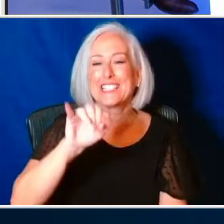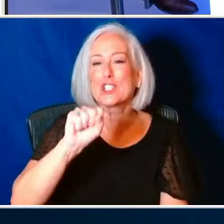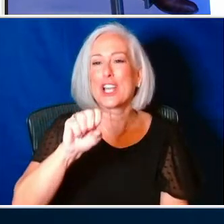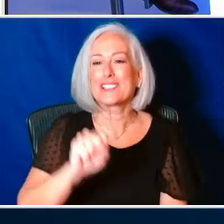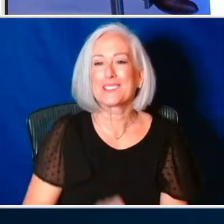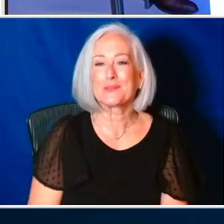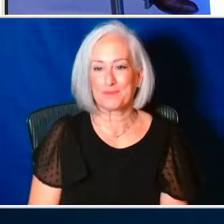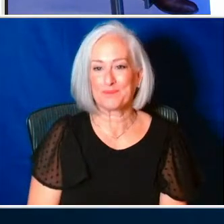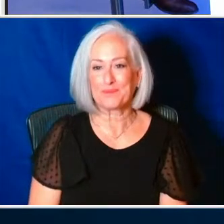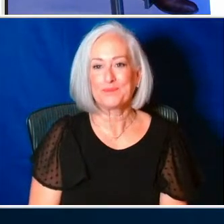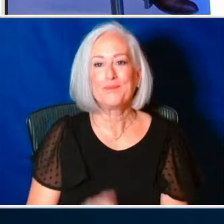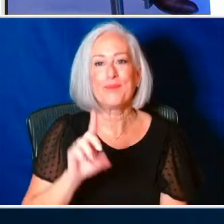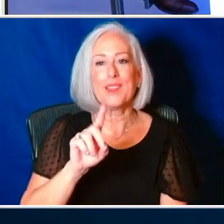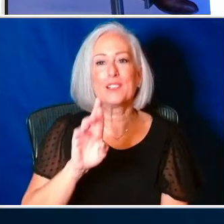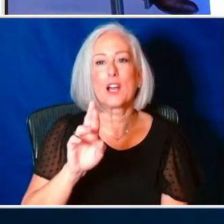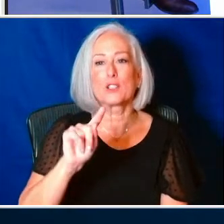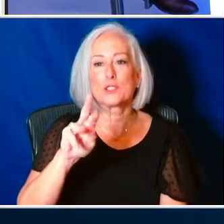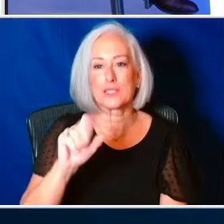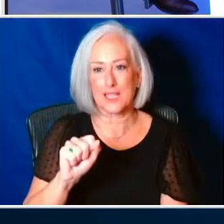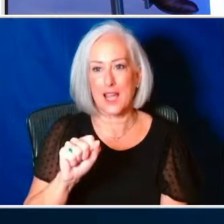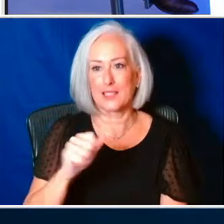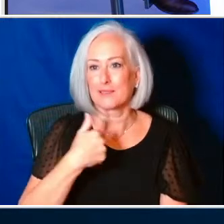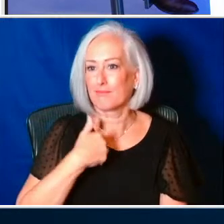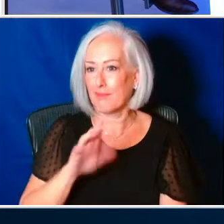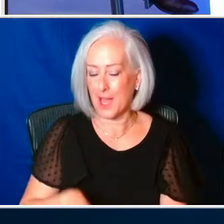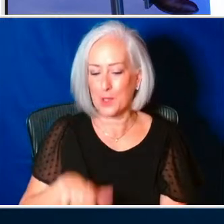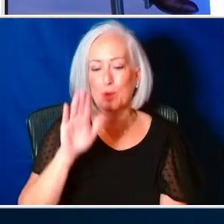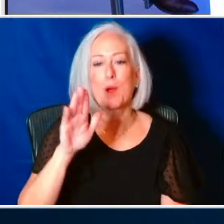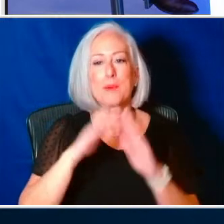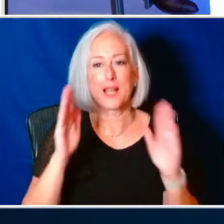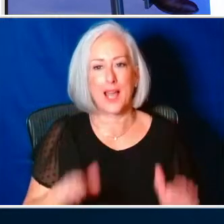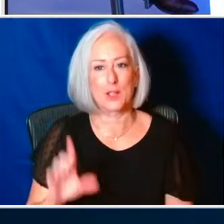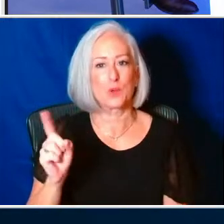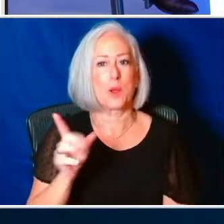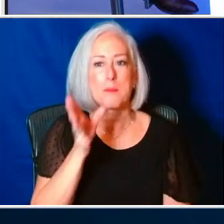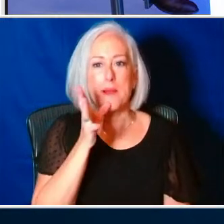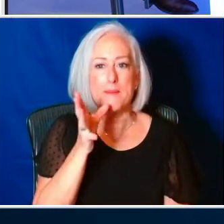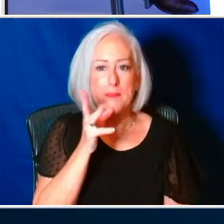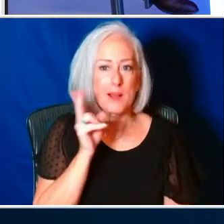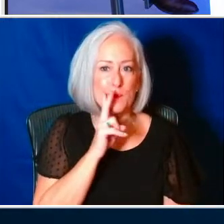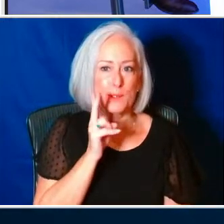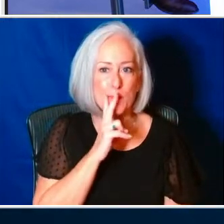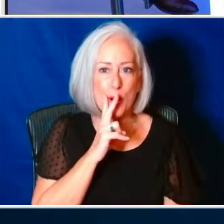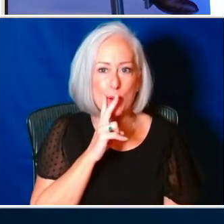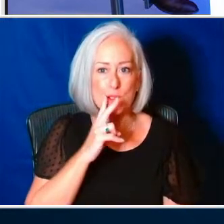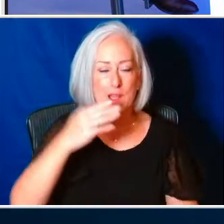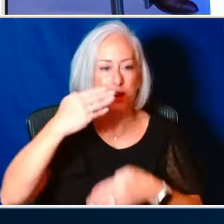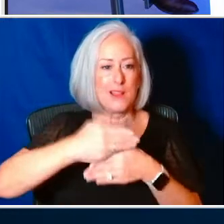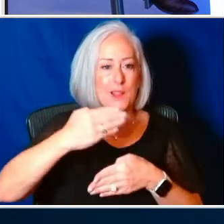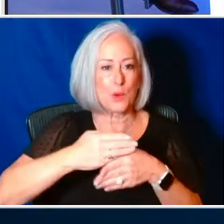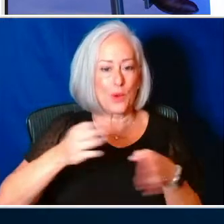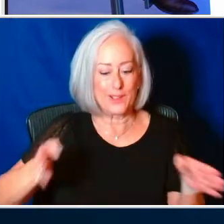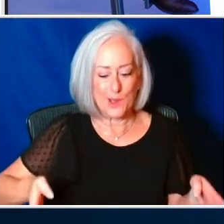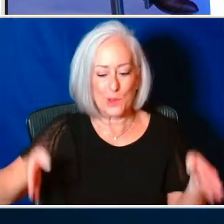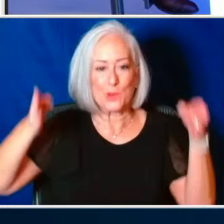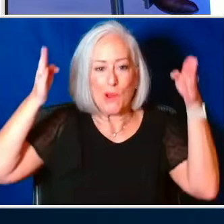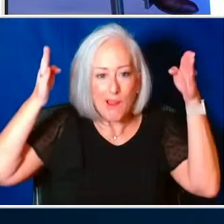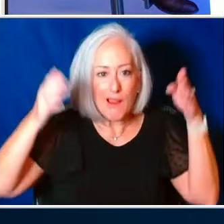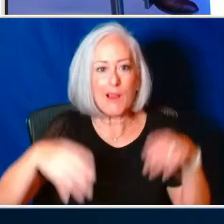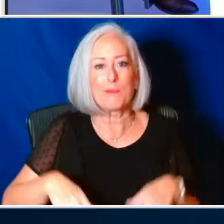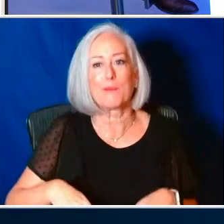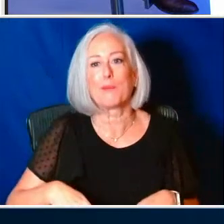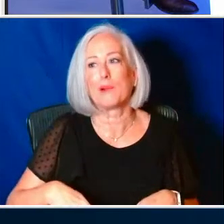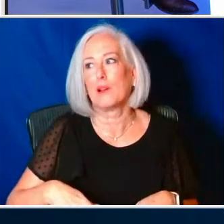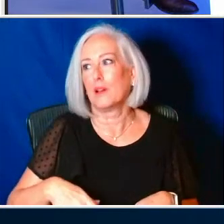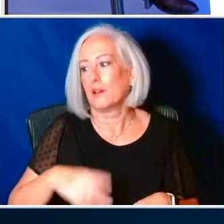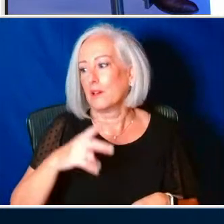Stites, I'm with you. I remember I grew up in a house. My parents smoked, or my mother smoked, with the windows rolled up. I mean, smoking in the house. It